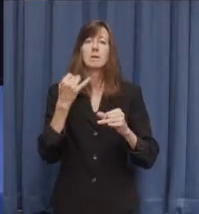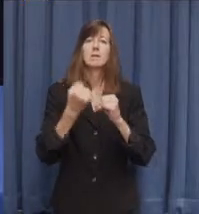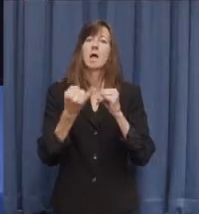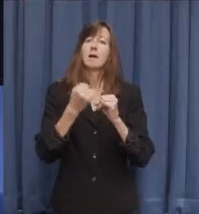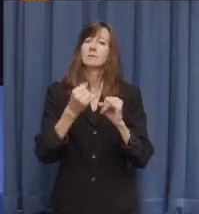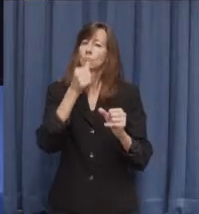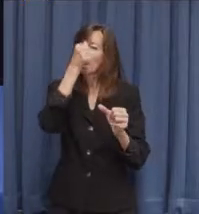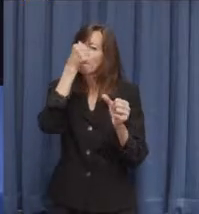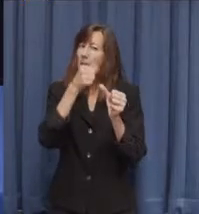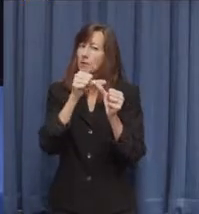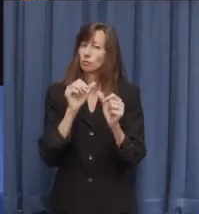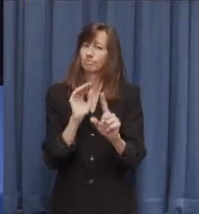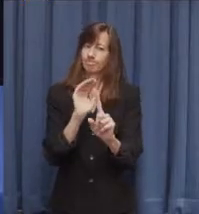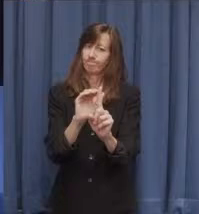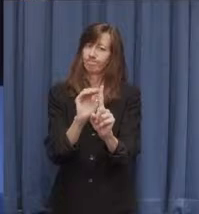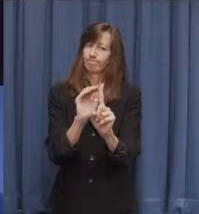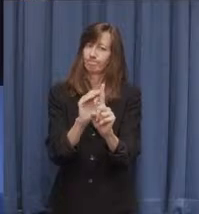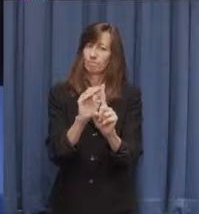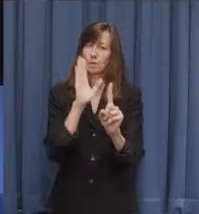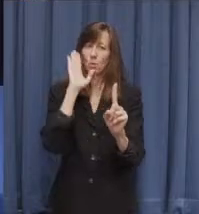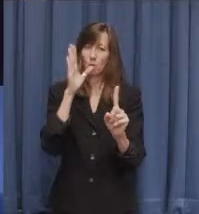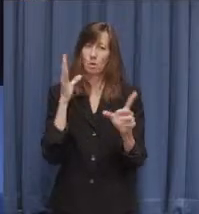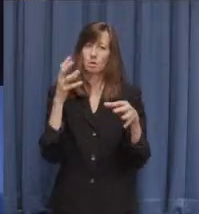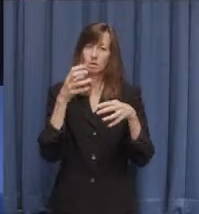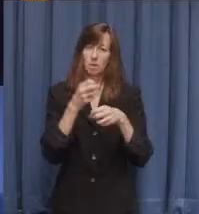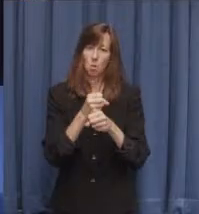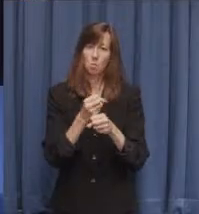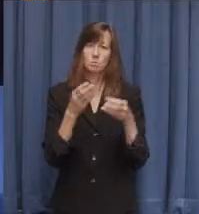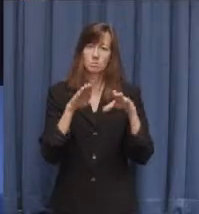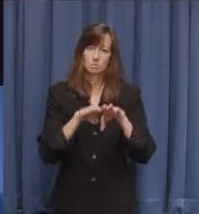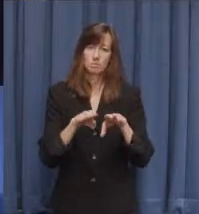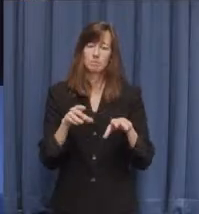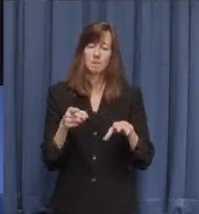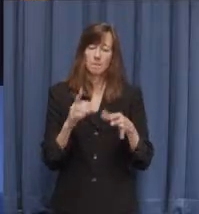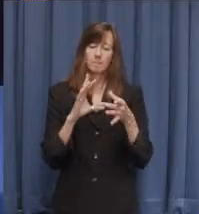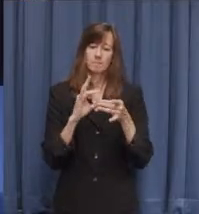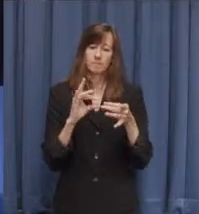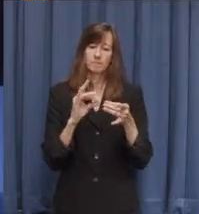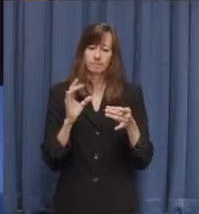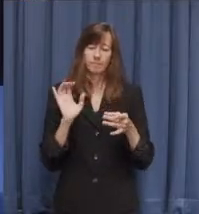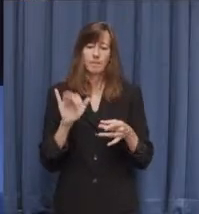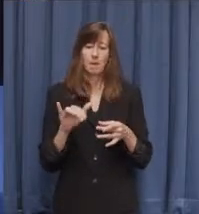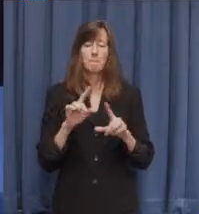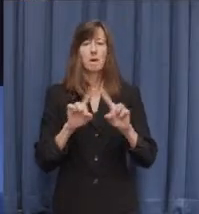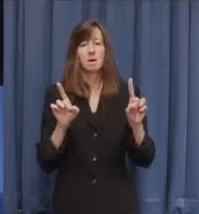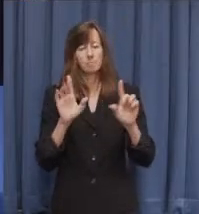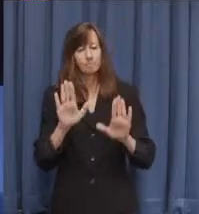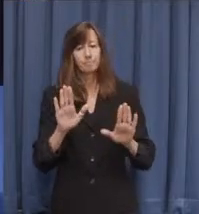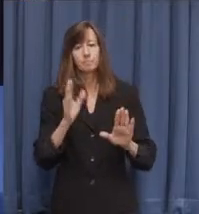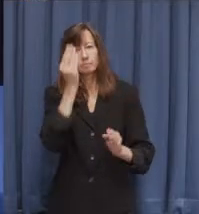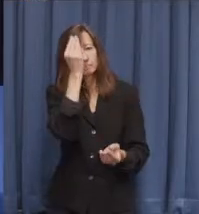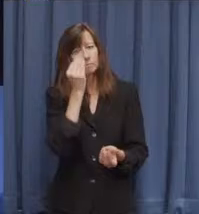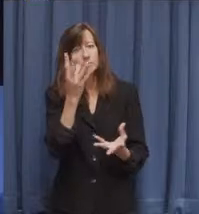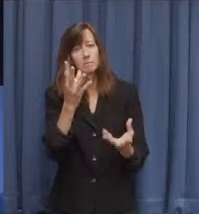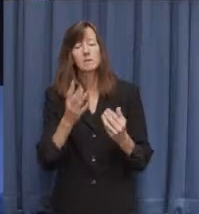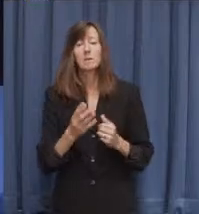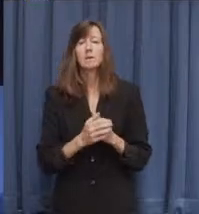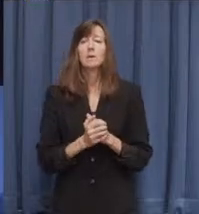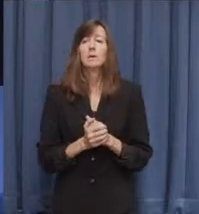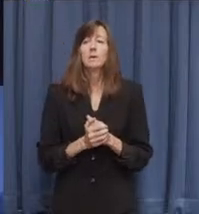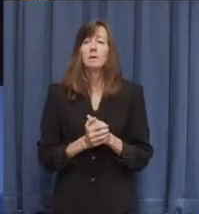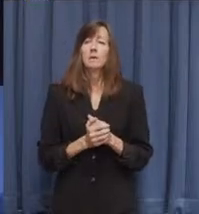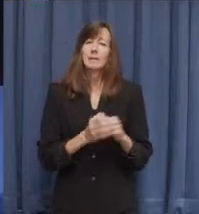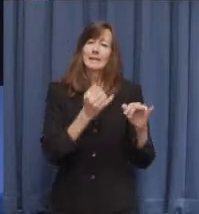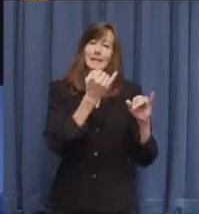this note. Each of us individually has not just the responsibility, but we're actually empowered